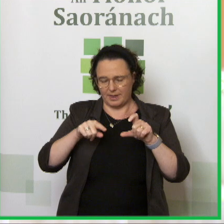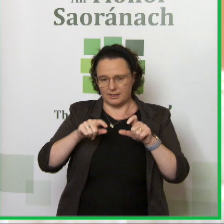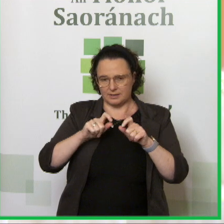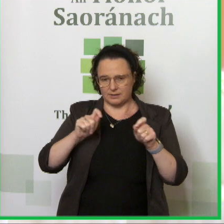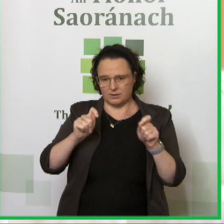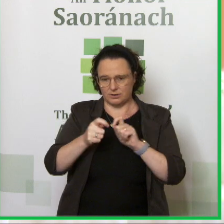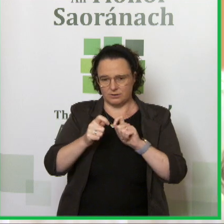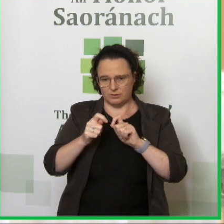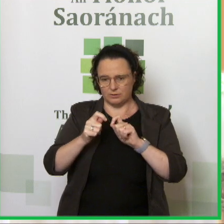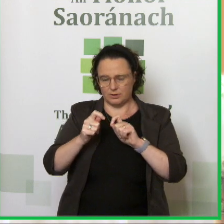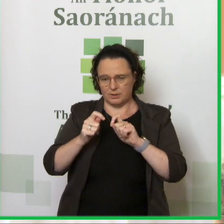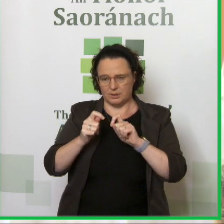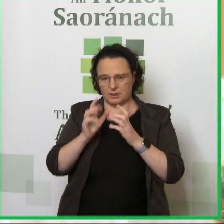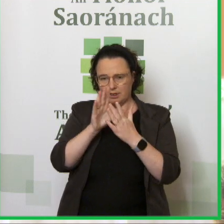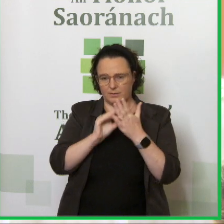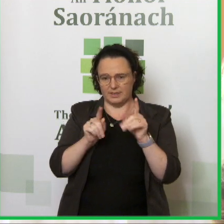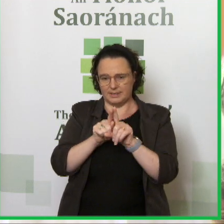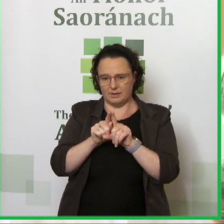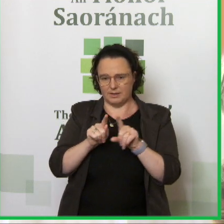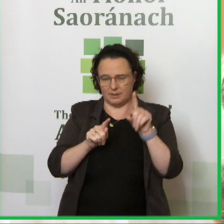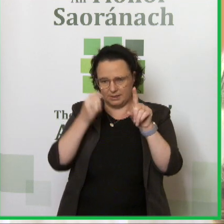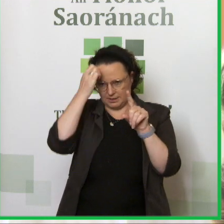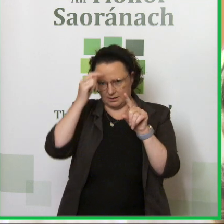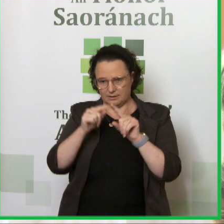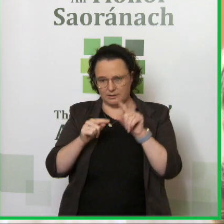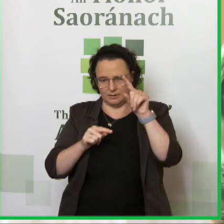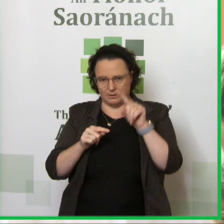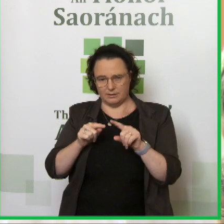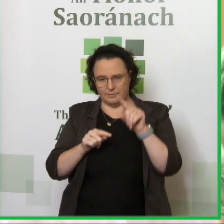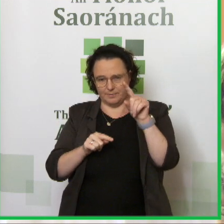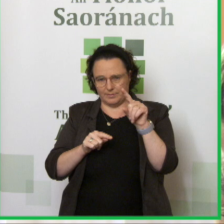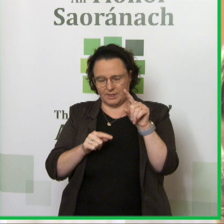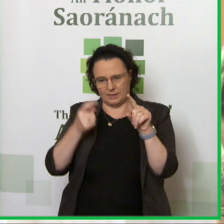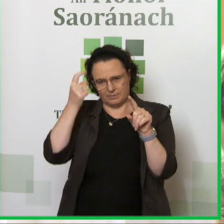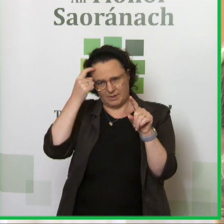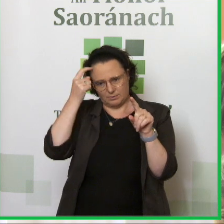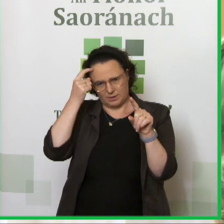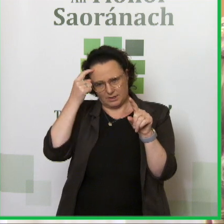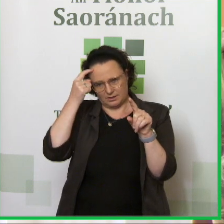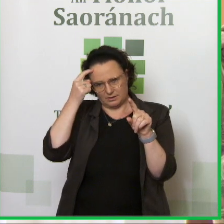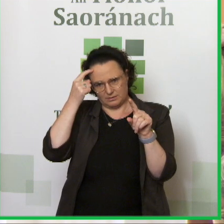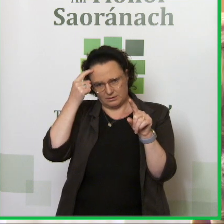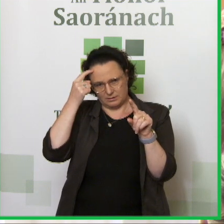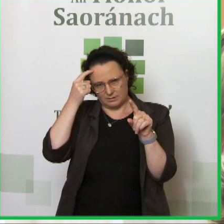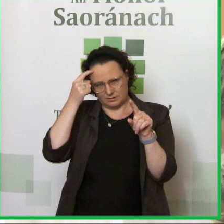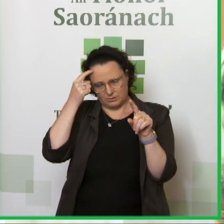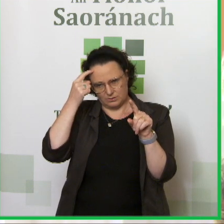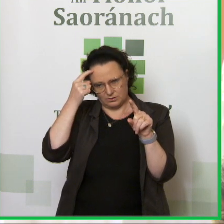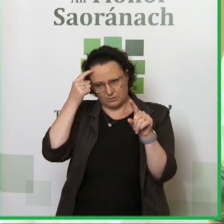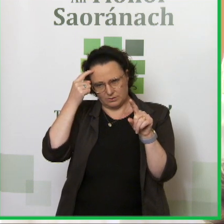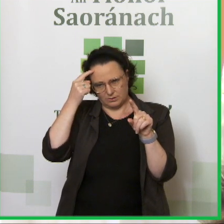the heading. Oh, sorry, yeah, I hear. Because it makes more sense to the narrative.